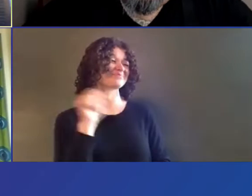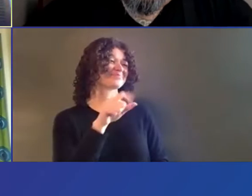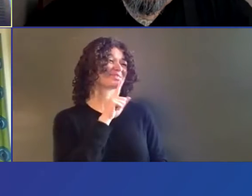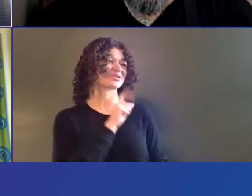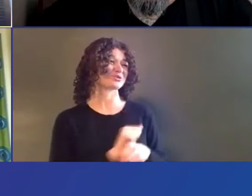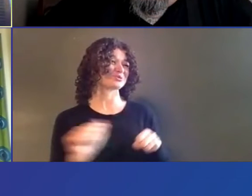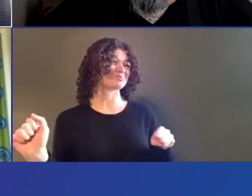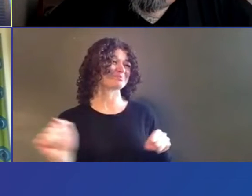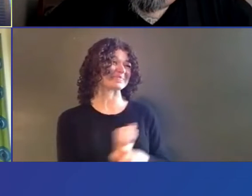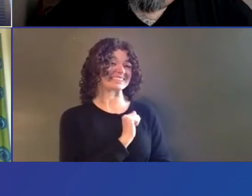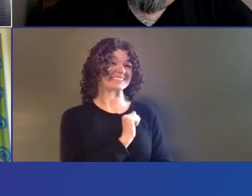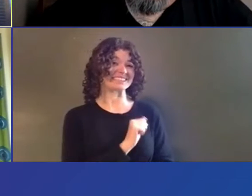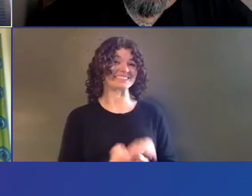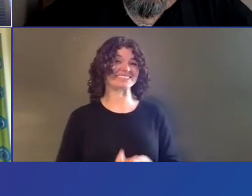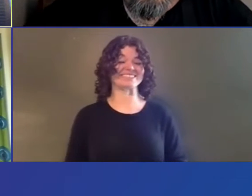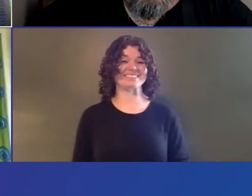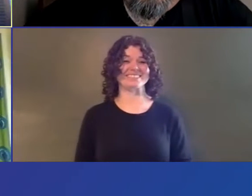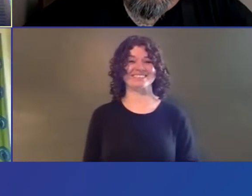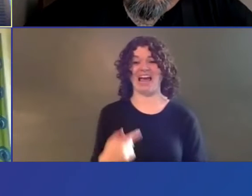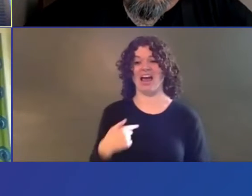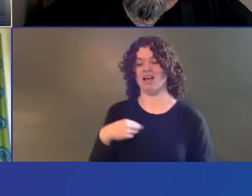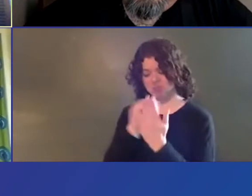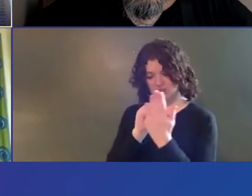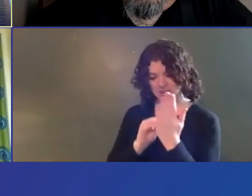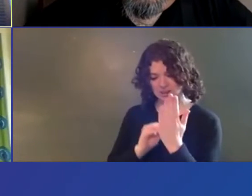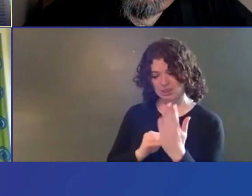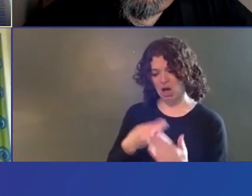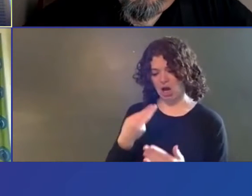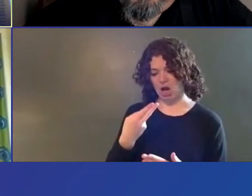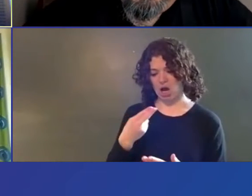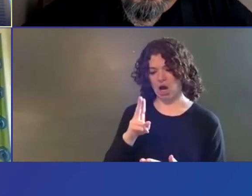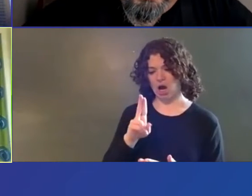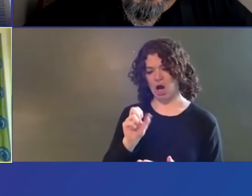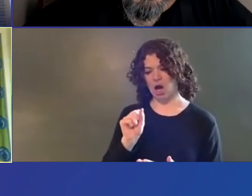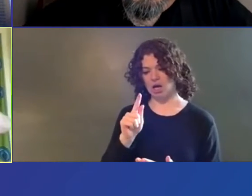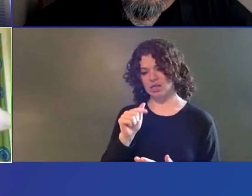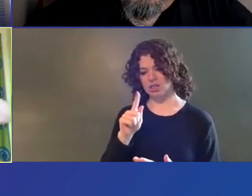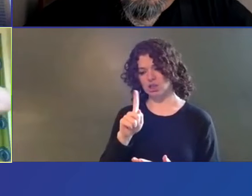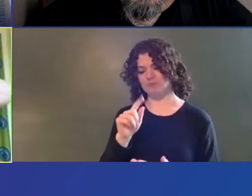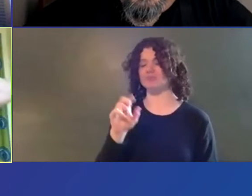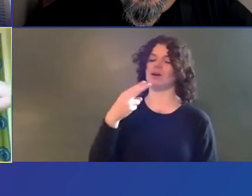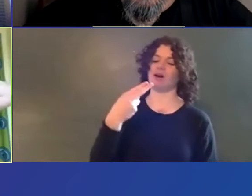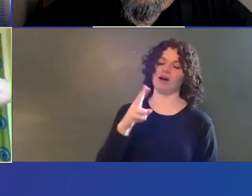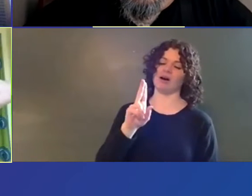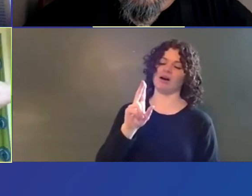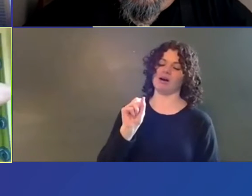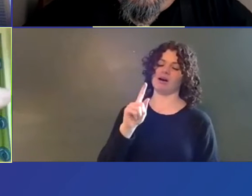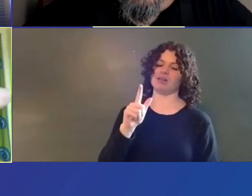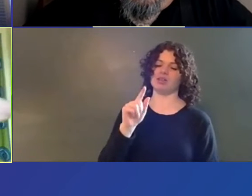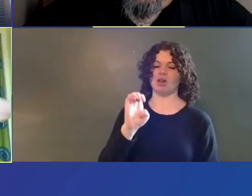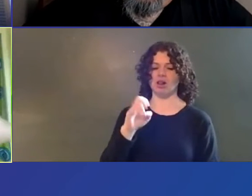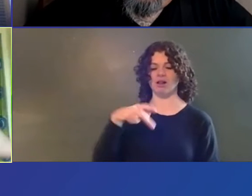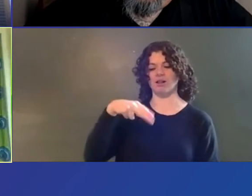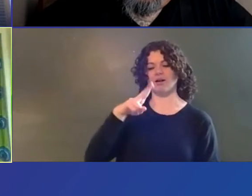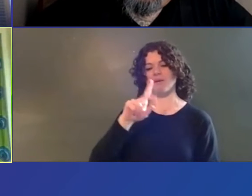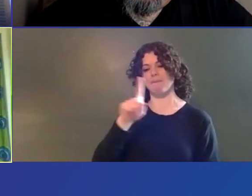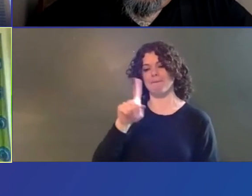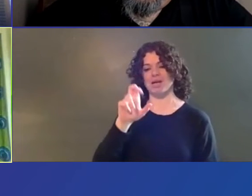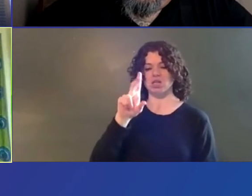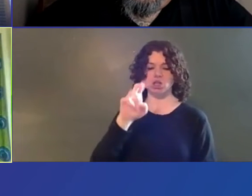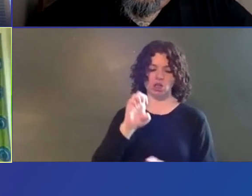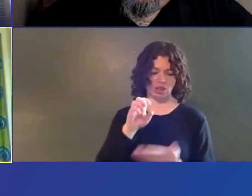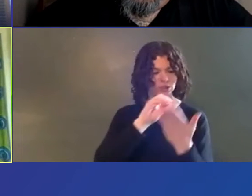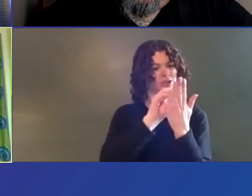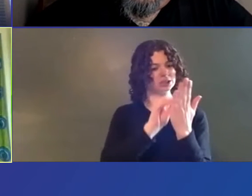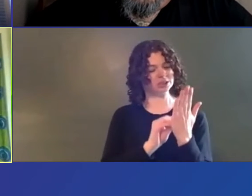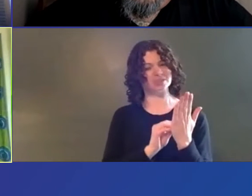The hustle puzzle. I'm over here making notes. I'm from the Bay, so you know, we got music. Hyphy